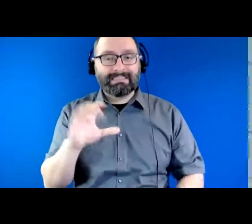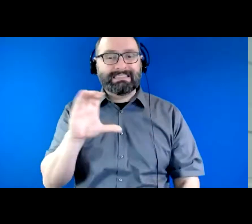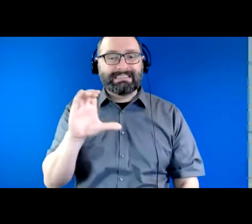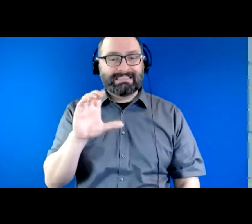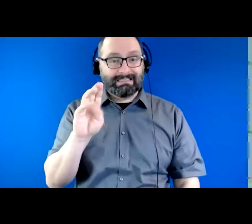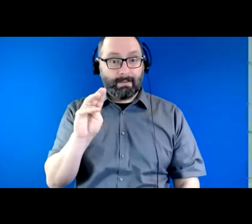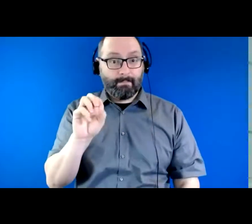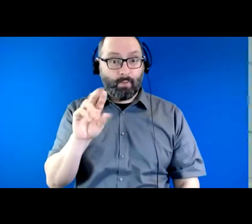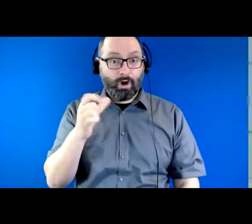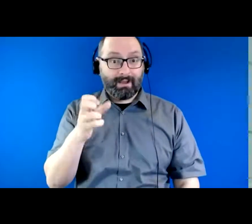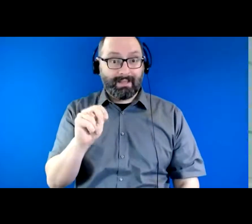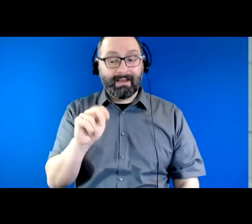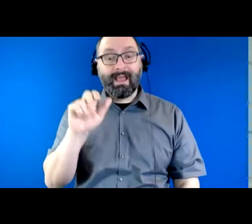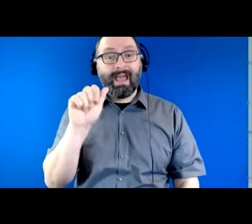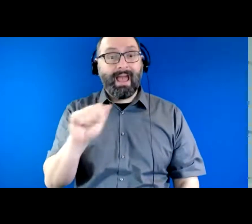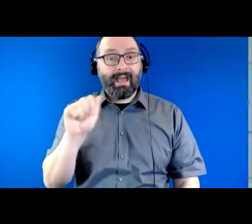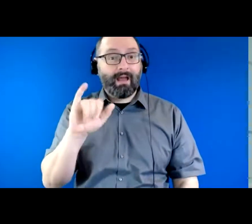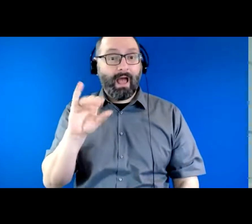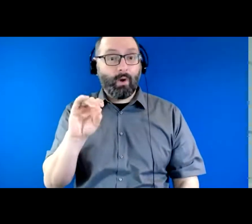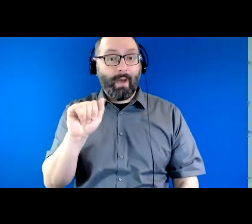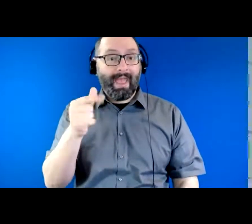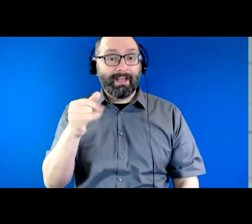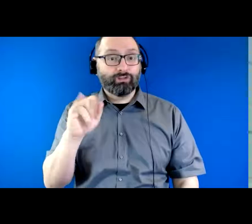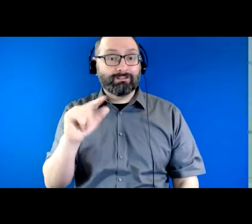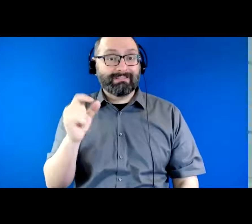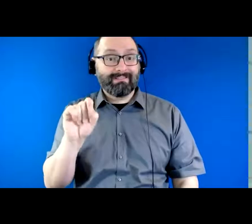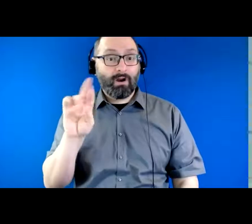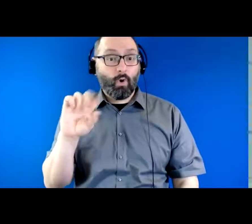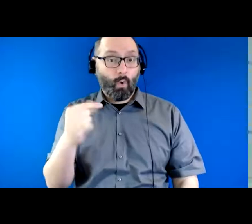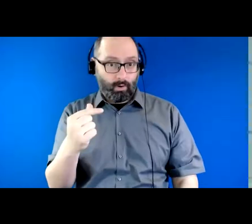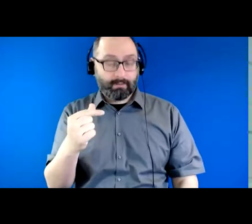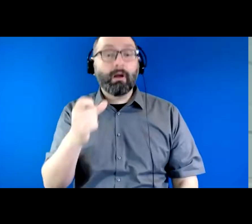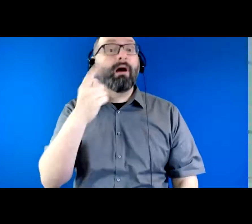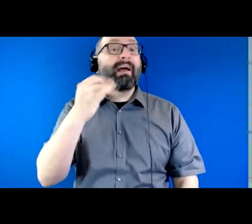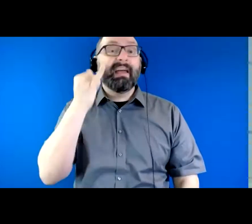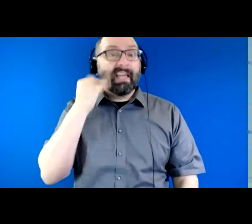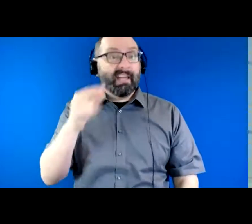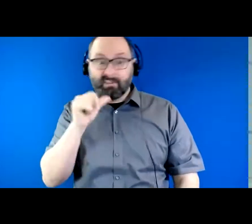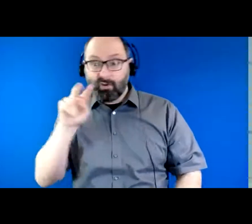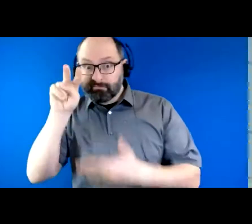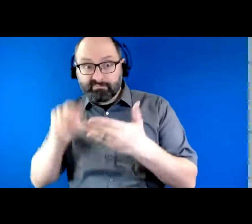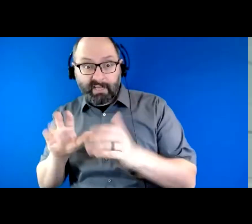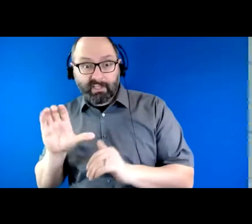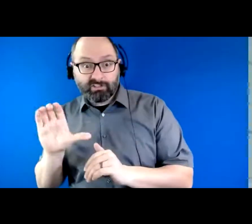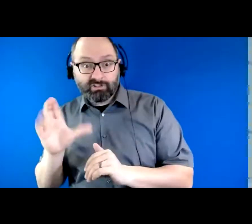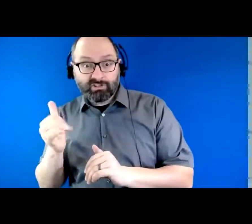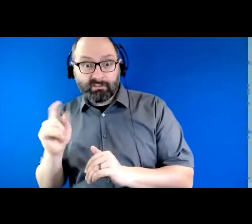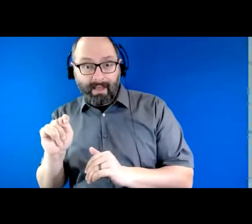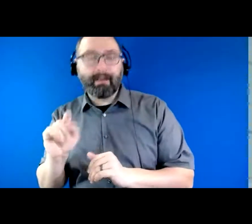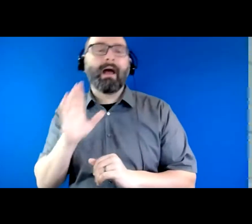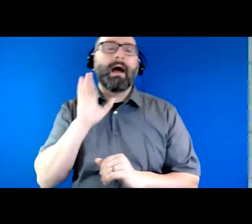cmorgan@ioaging.org. If you don't look at the chat today, again, no worries. Everyone's going to get a follow-up email with all the links just